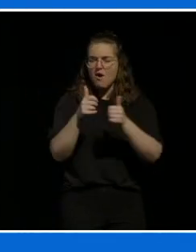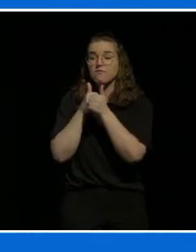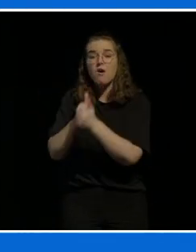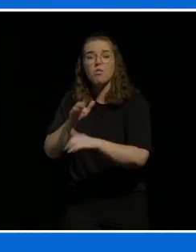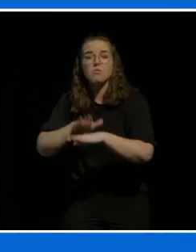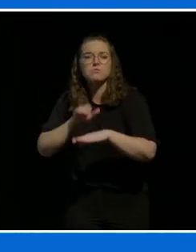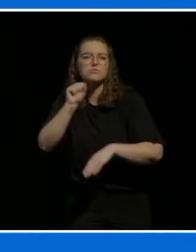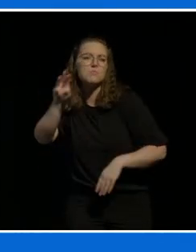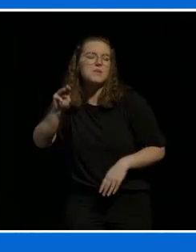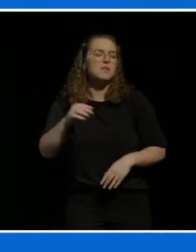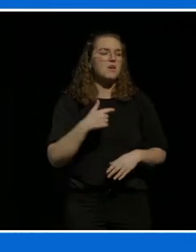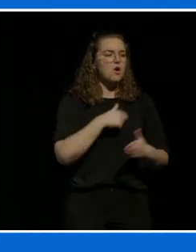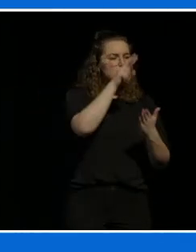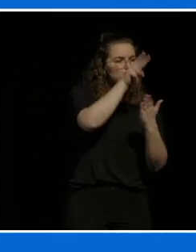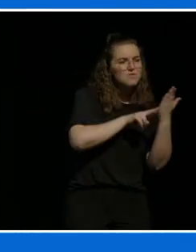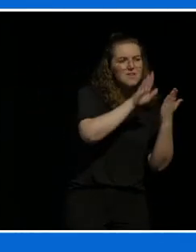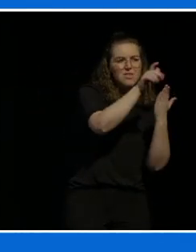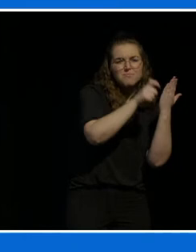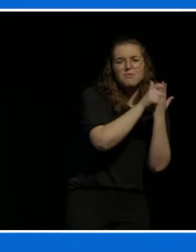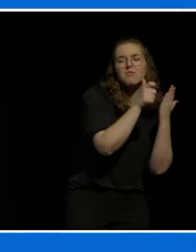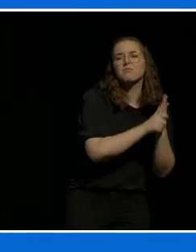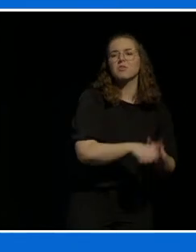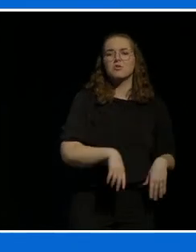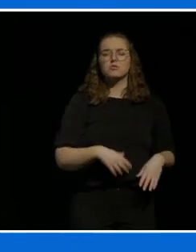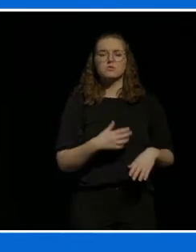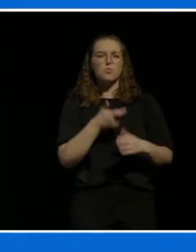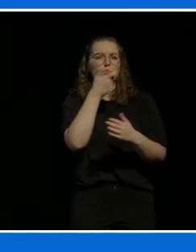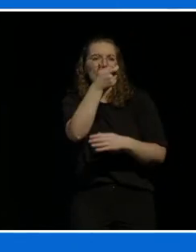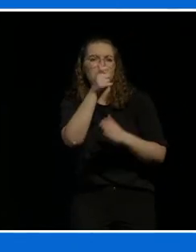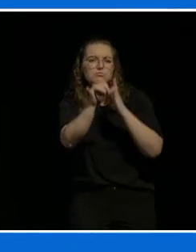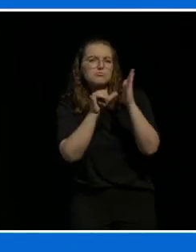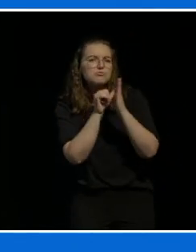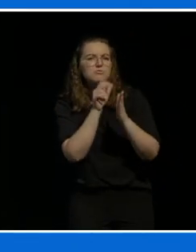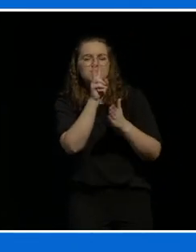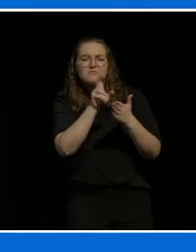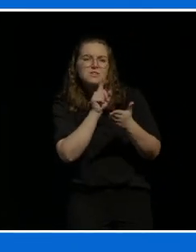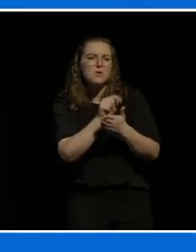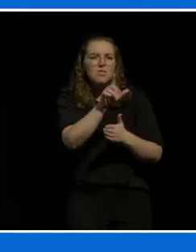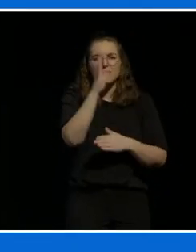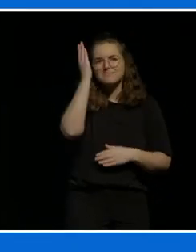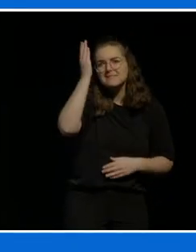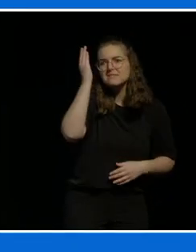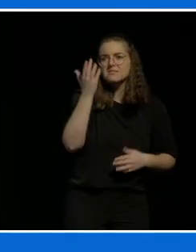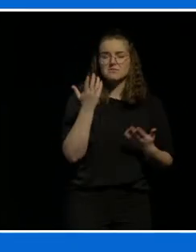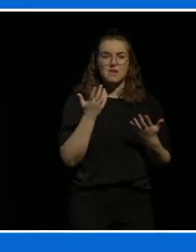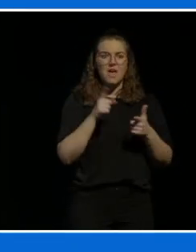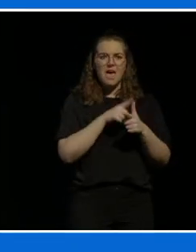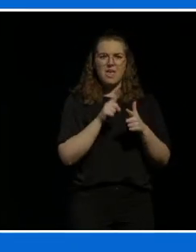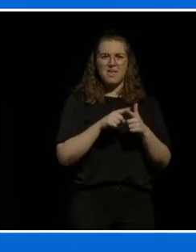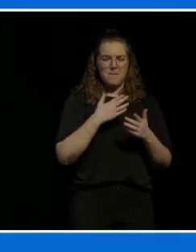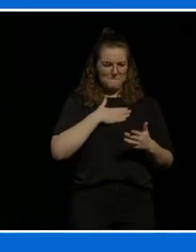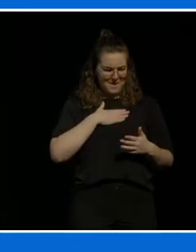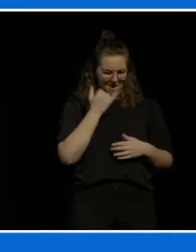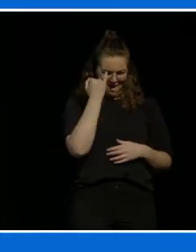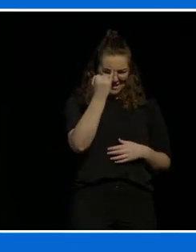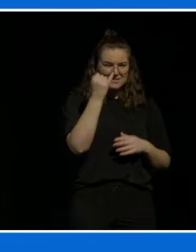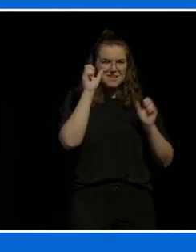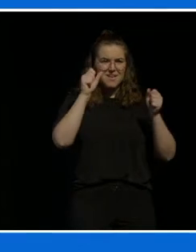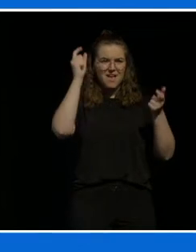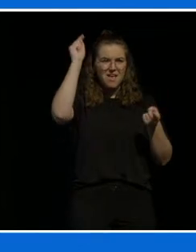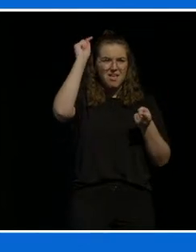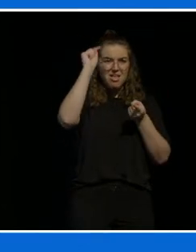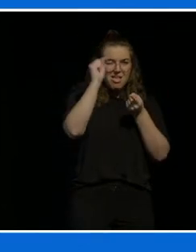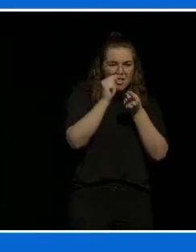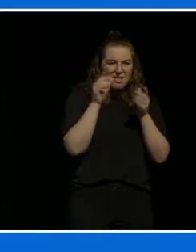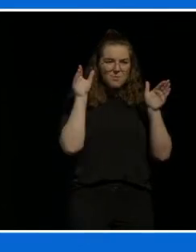blog posts, you can watch their speeches or talks that they've given, and you can find and distill down what your idea is and start kind of really